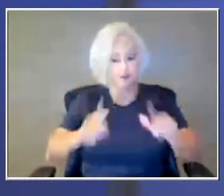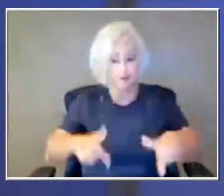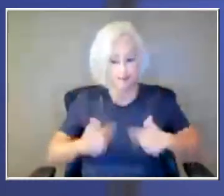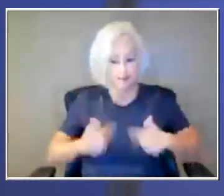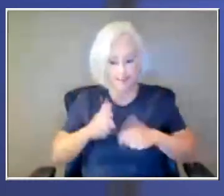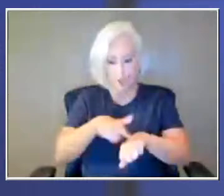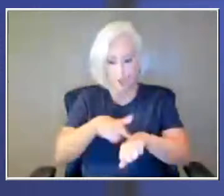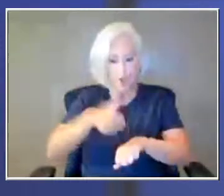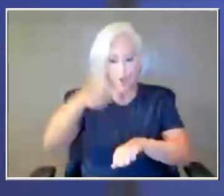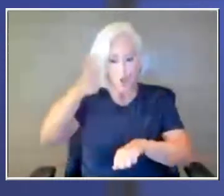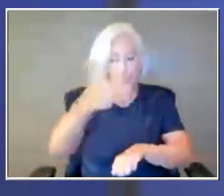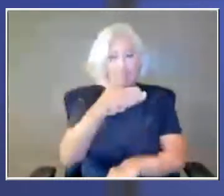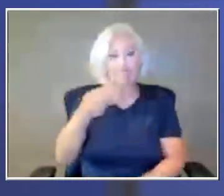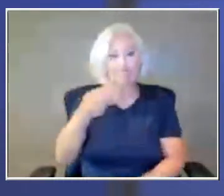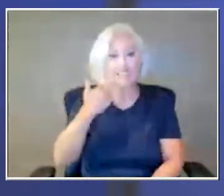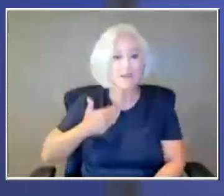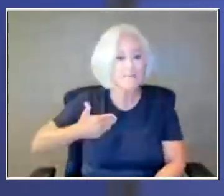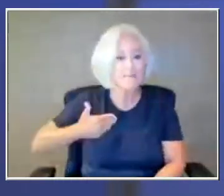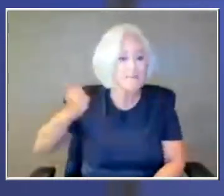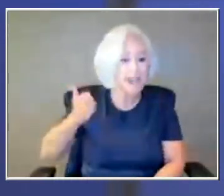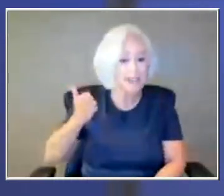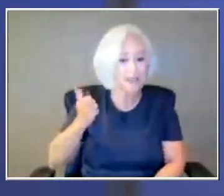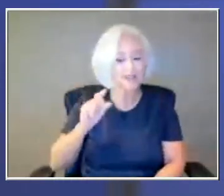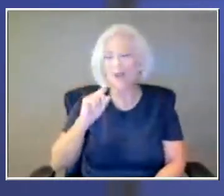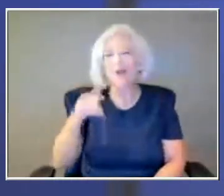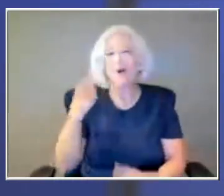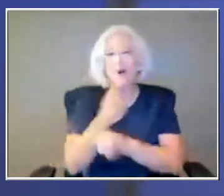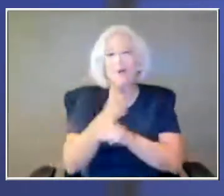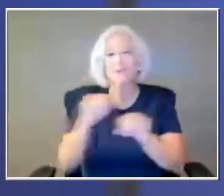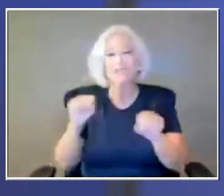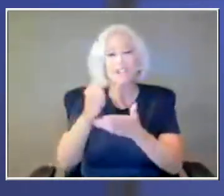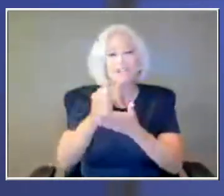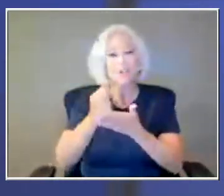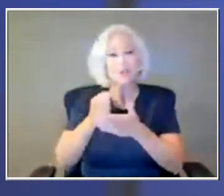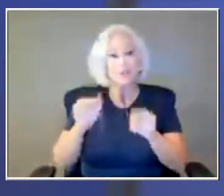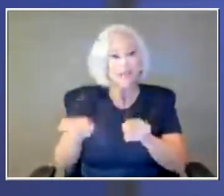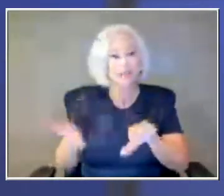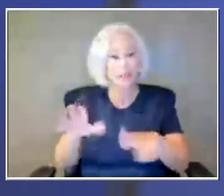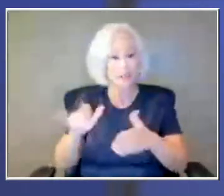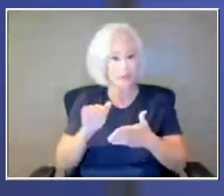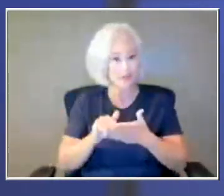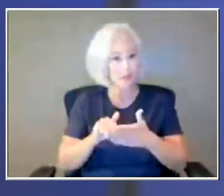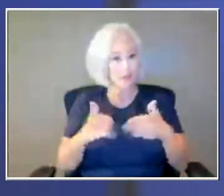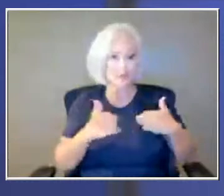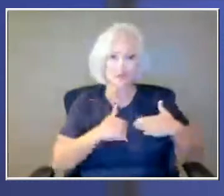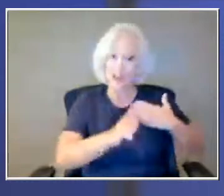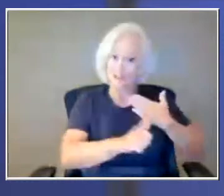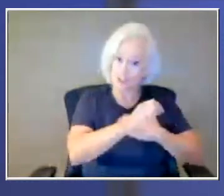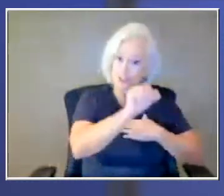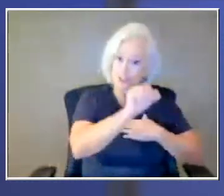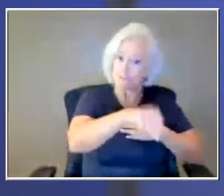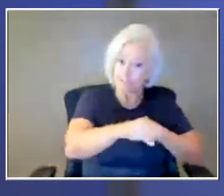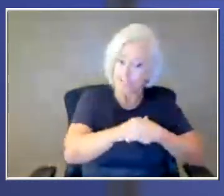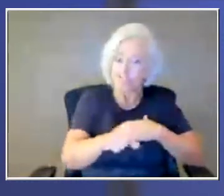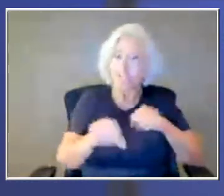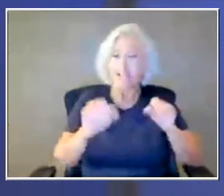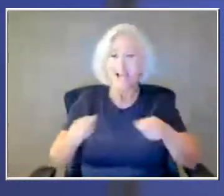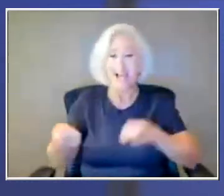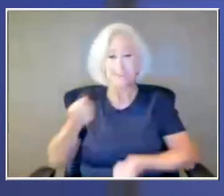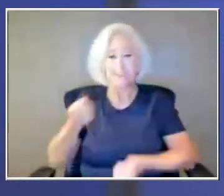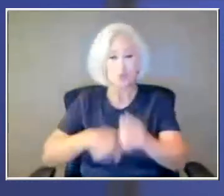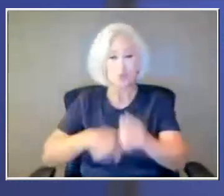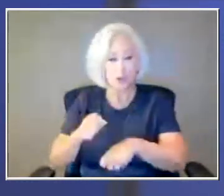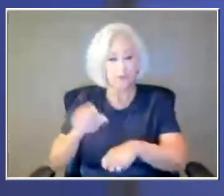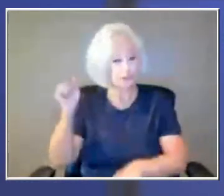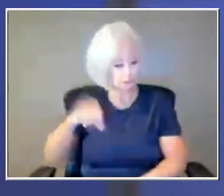better, and so only safe treatments can do that, even though they have risks, they have trade-offs, but they are safe for